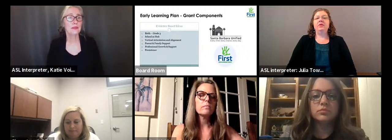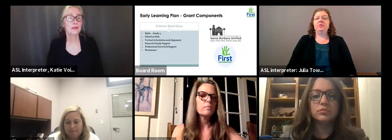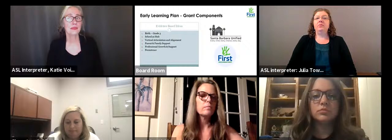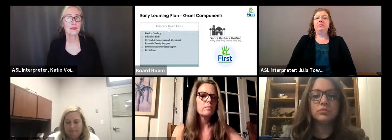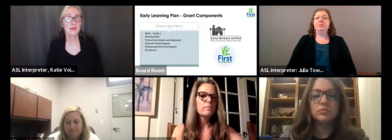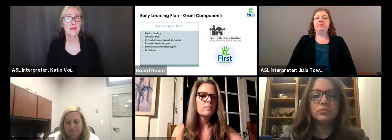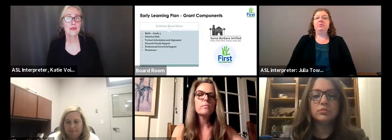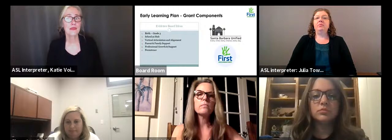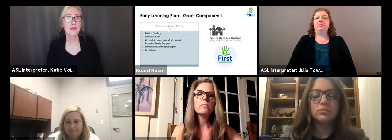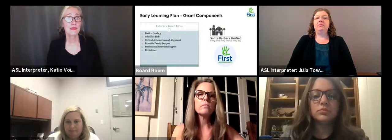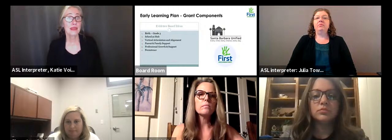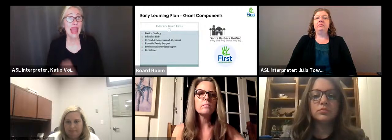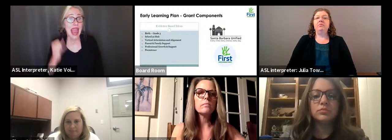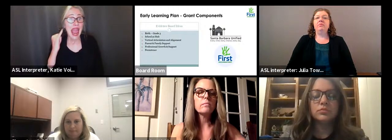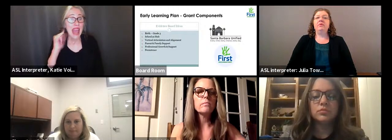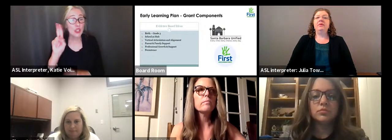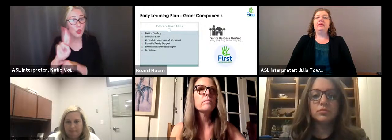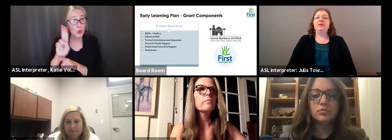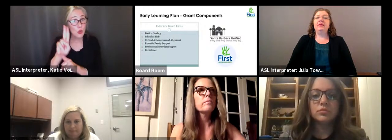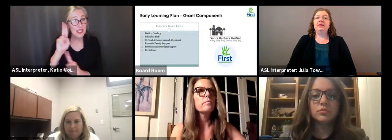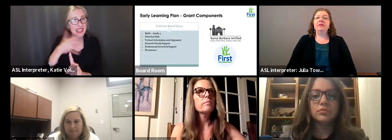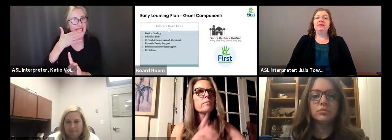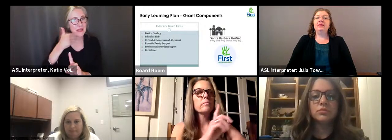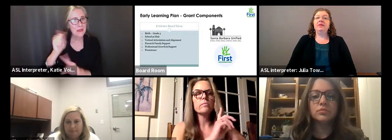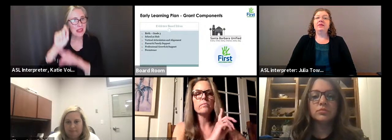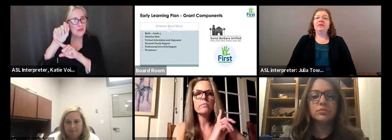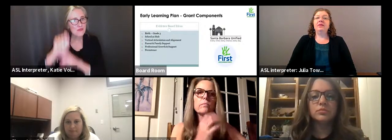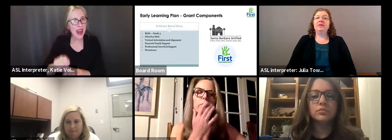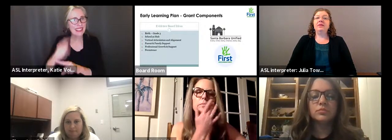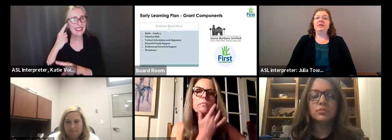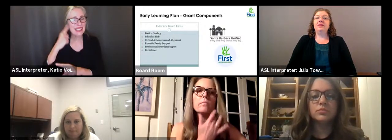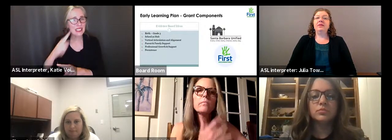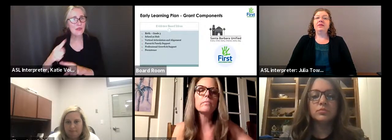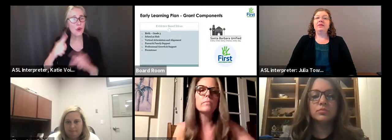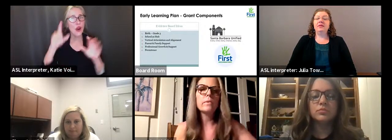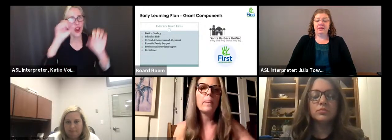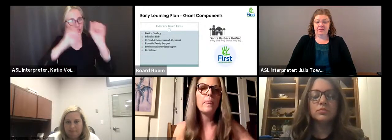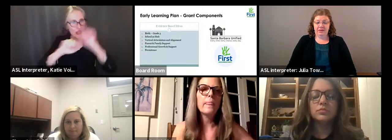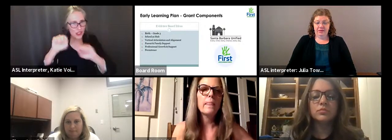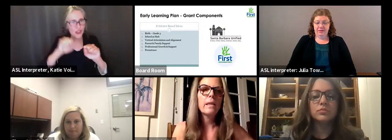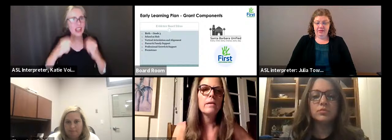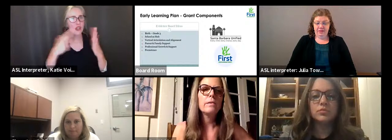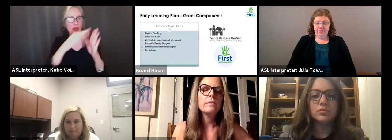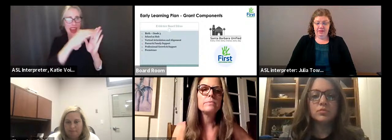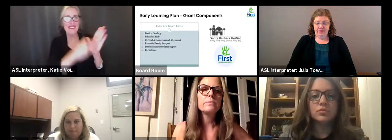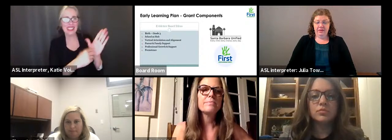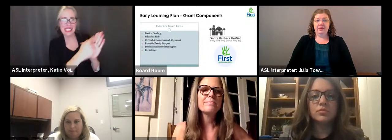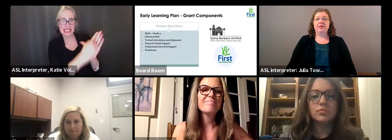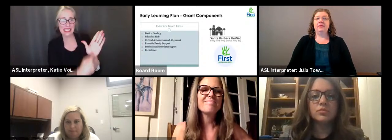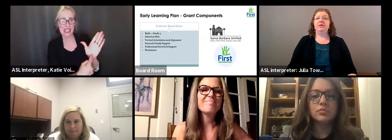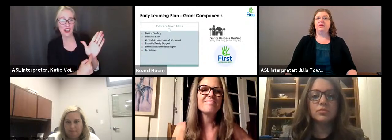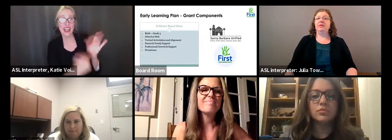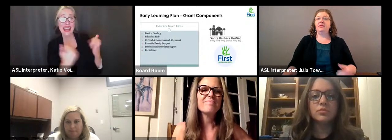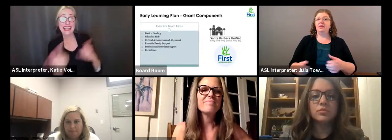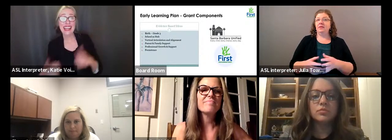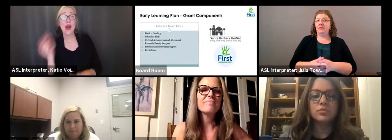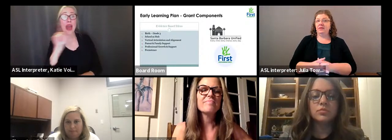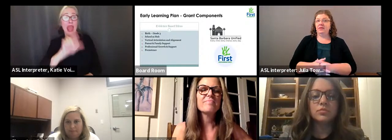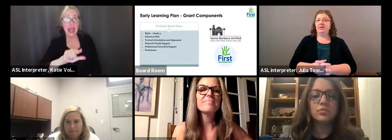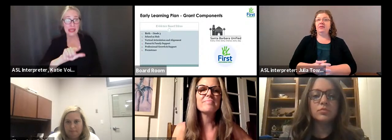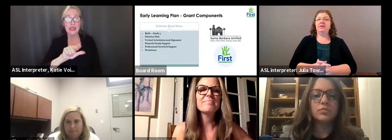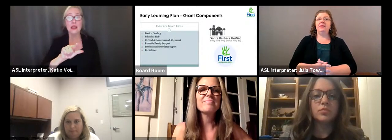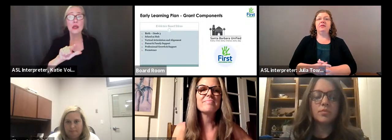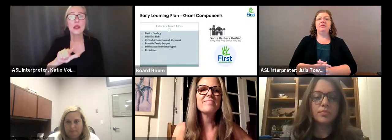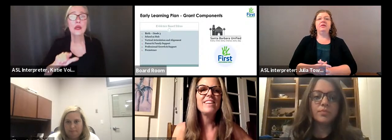and implementing these best practice strategies that we have listed here. So with that, I'm going to hand it over to Veronica.